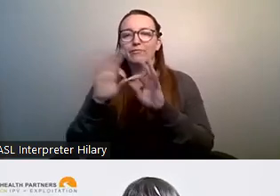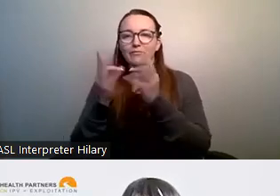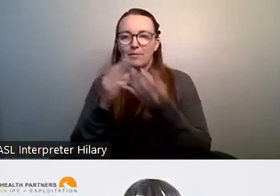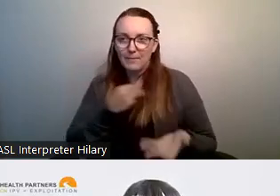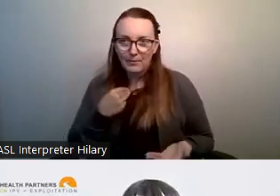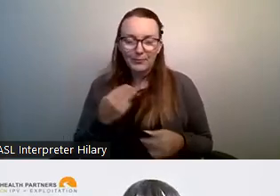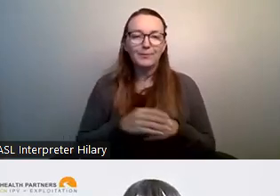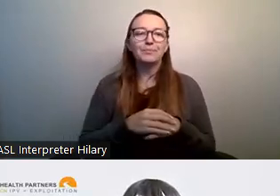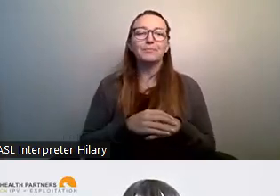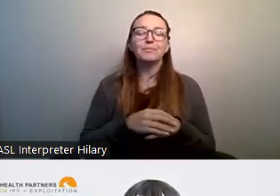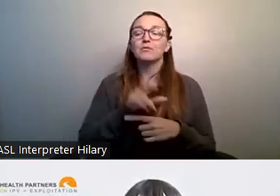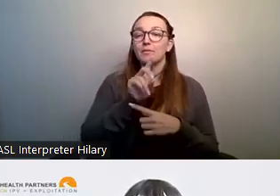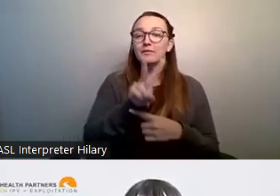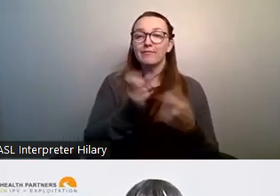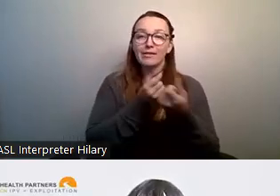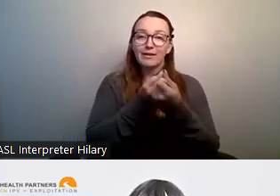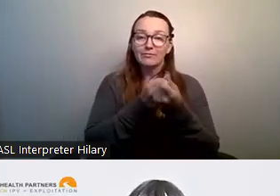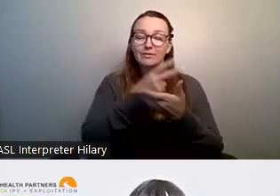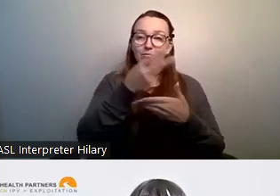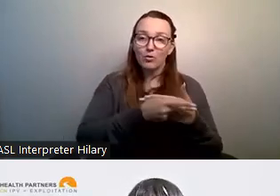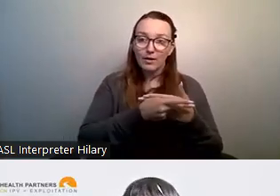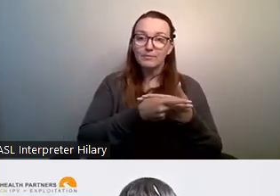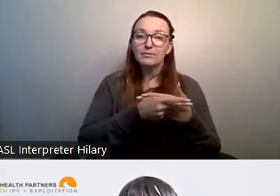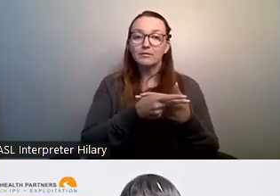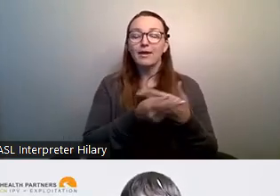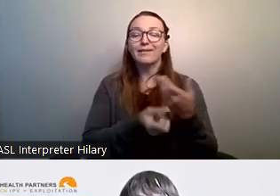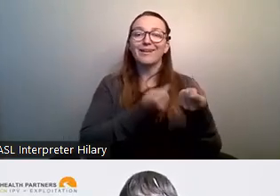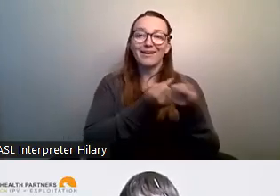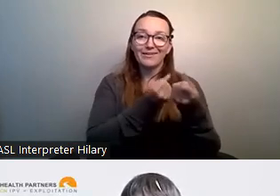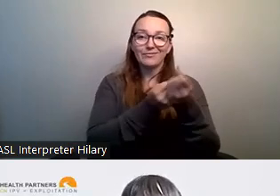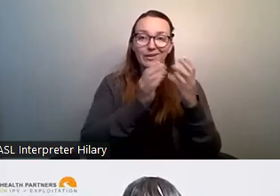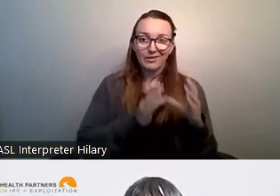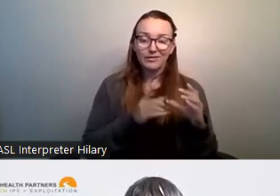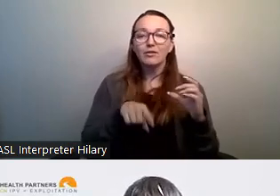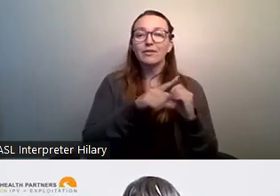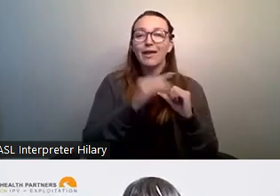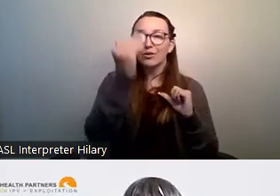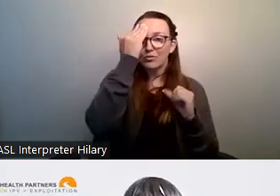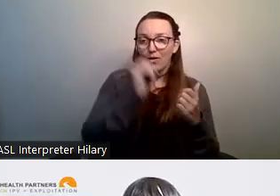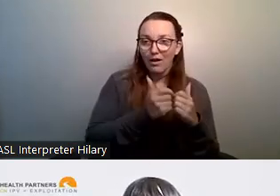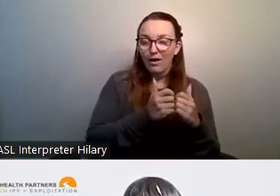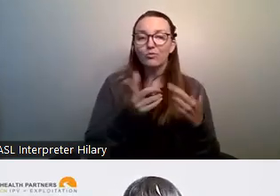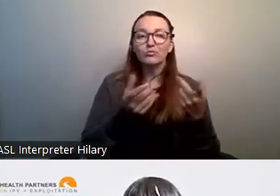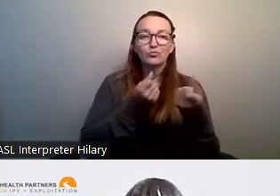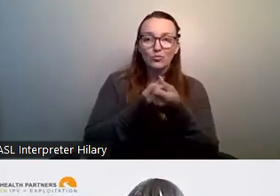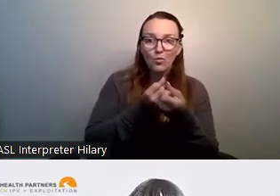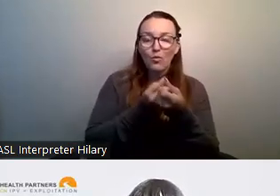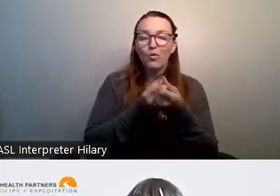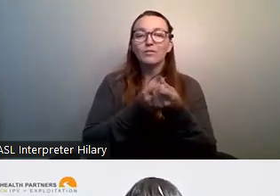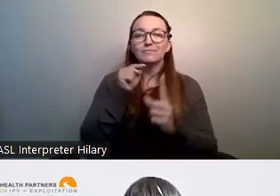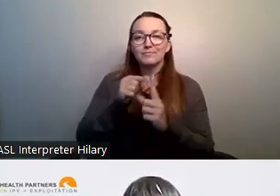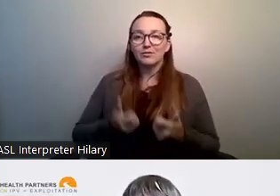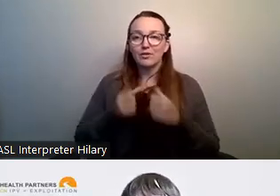So domestic violence advocacy programs and advocates have the know-how to work with and support survivors through